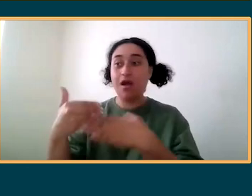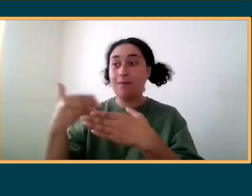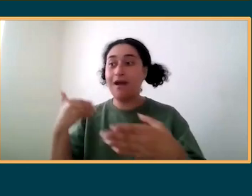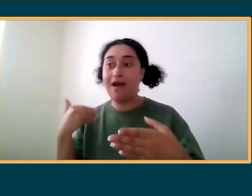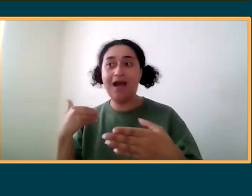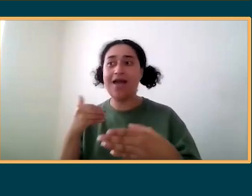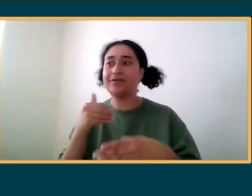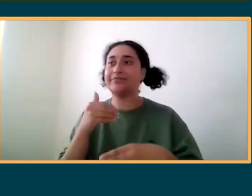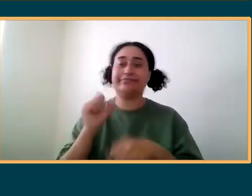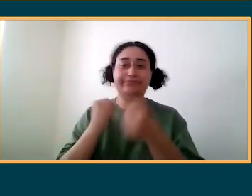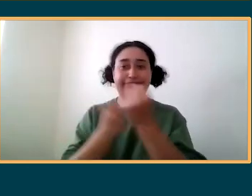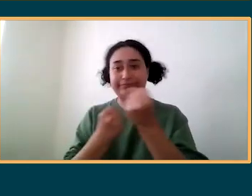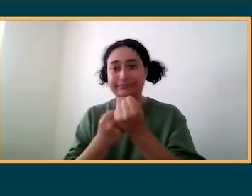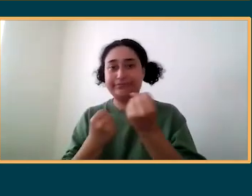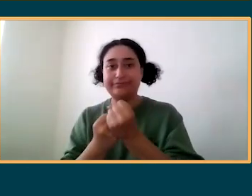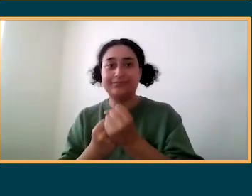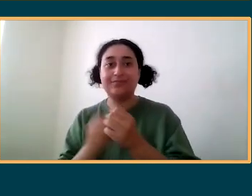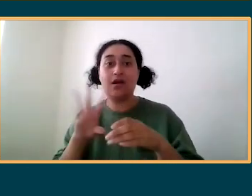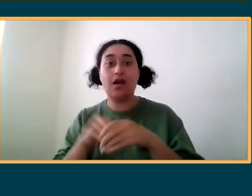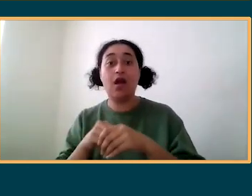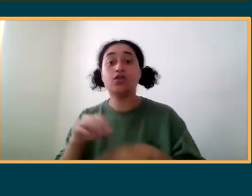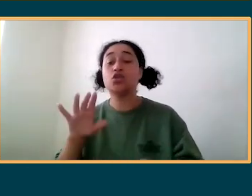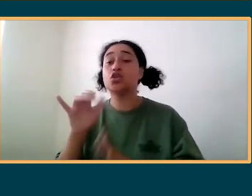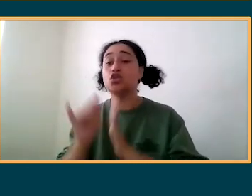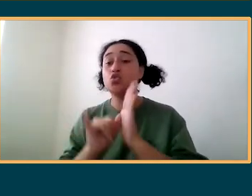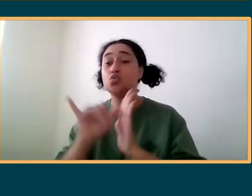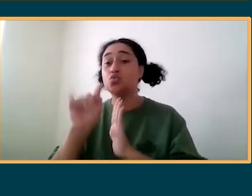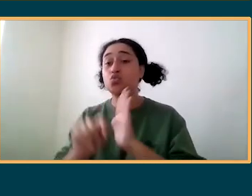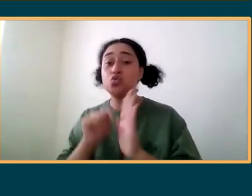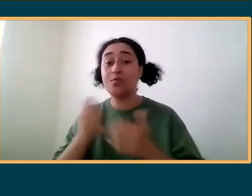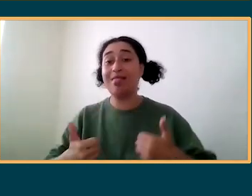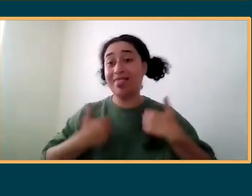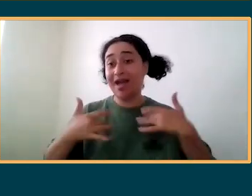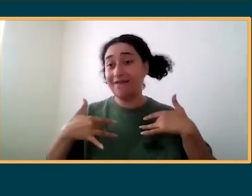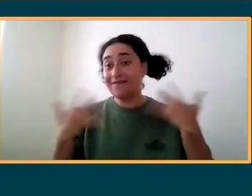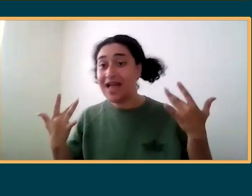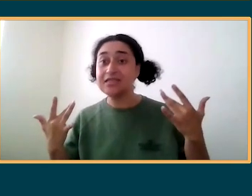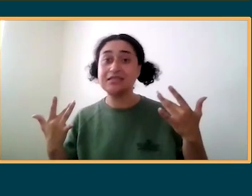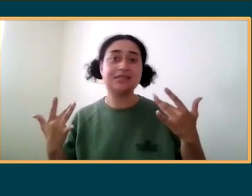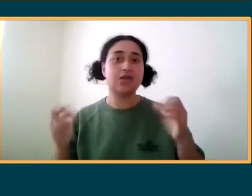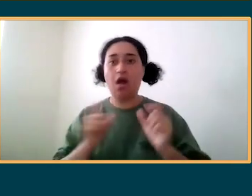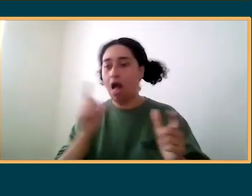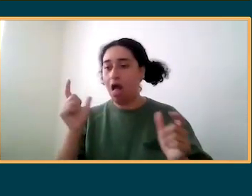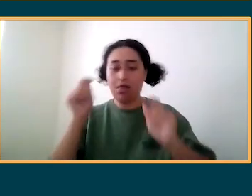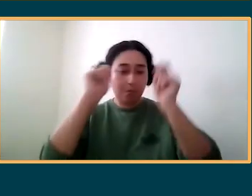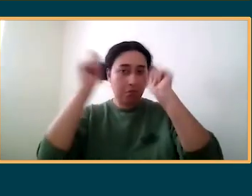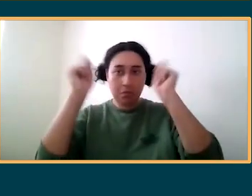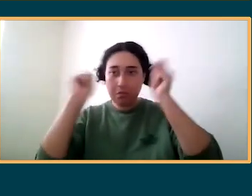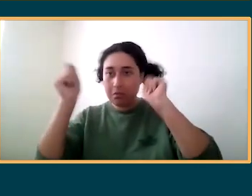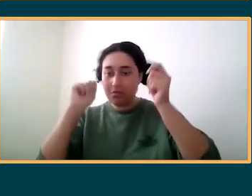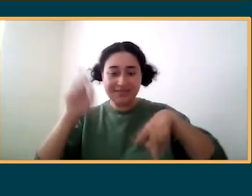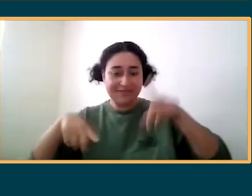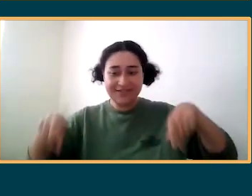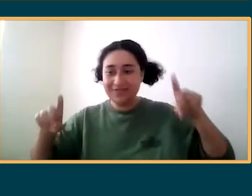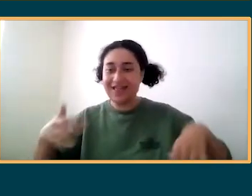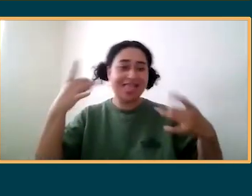a creator, starting on YouTube and working in live events as a multitasking jack of all trades technician for cameras,